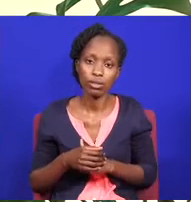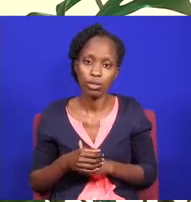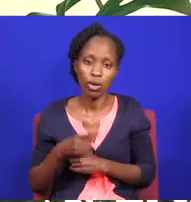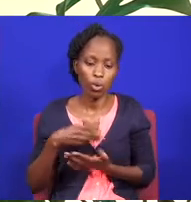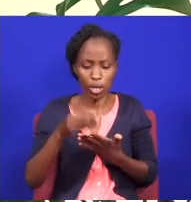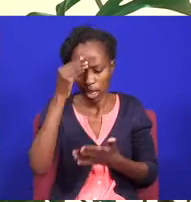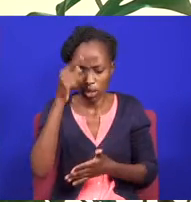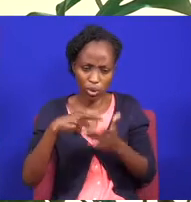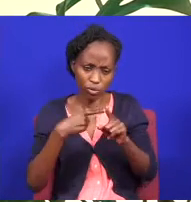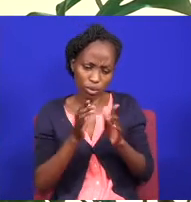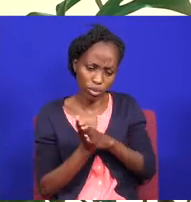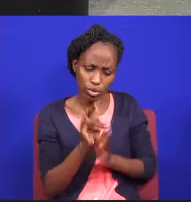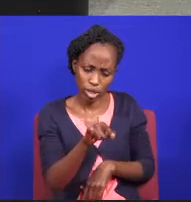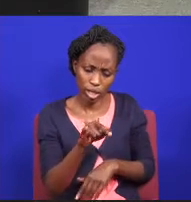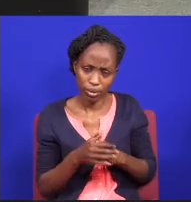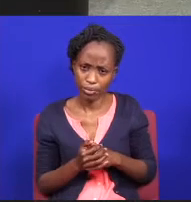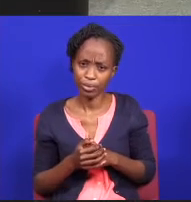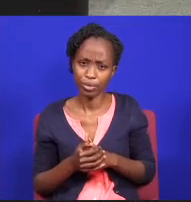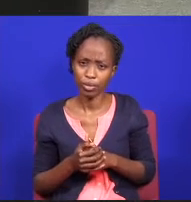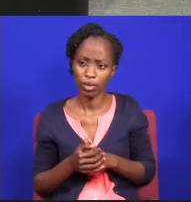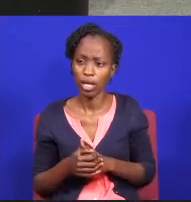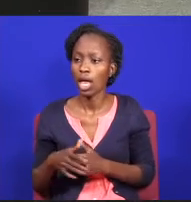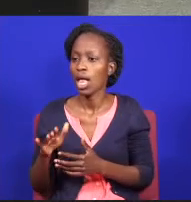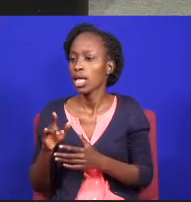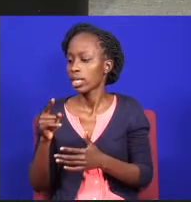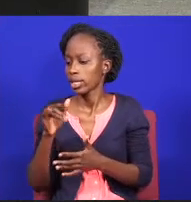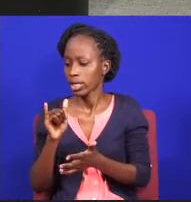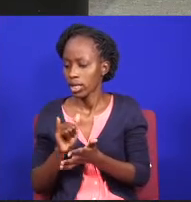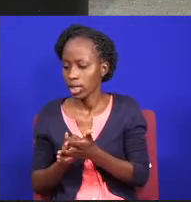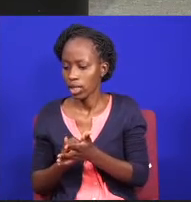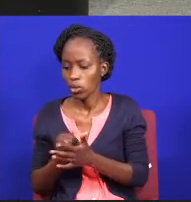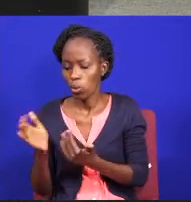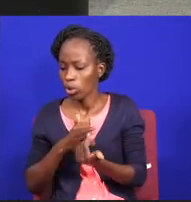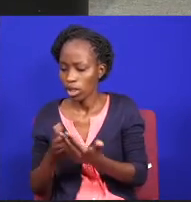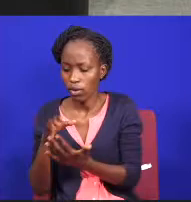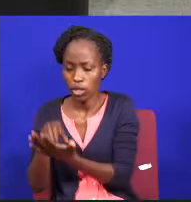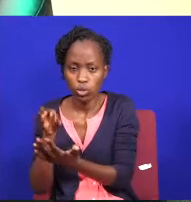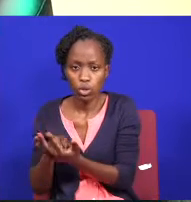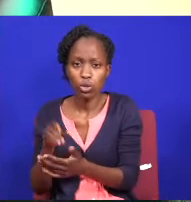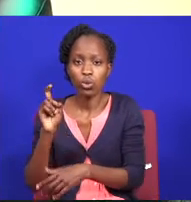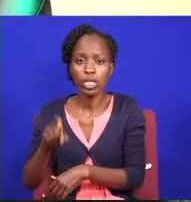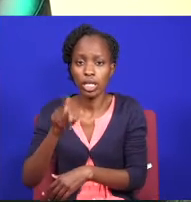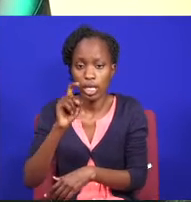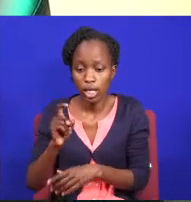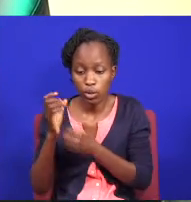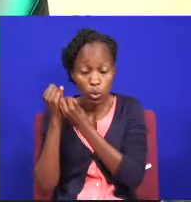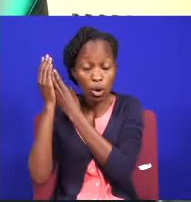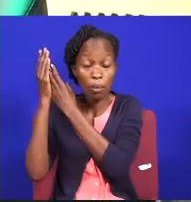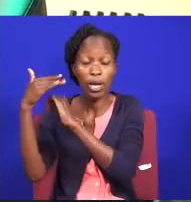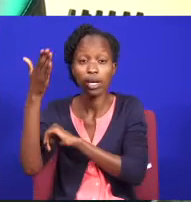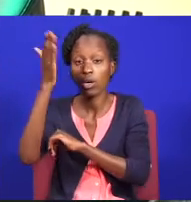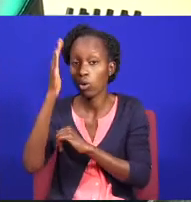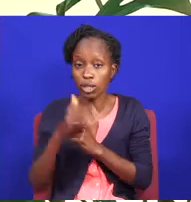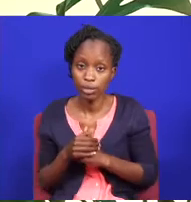from that story? That no matter the circumstance, we should be obedient to God. No matter our circumstance,